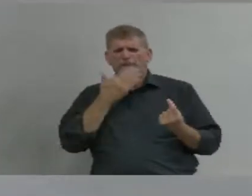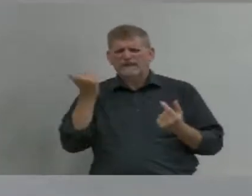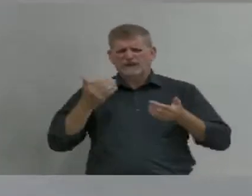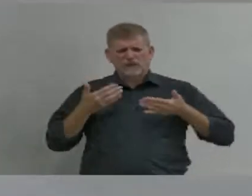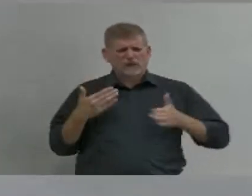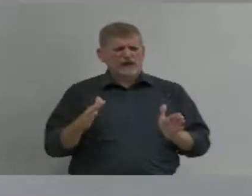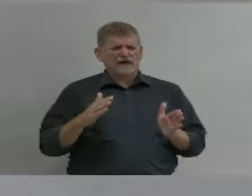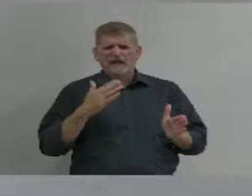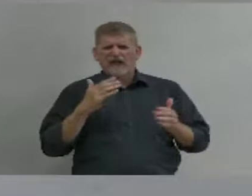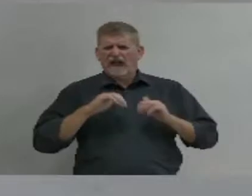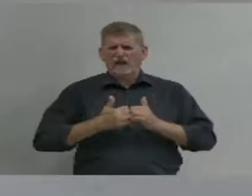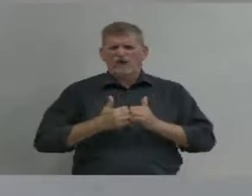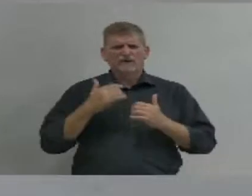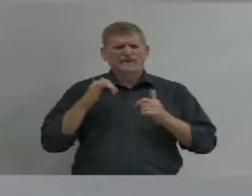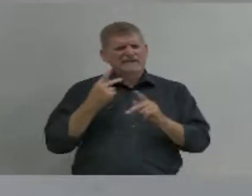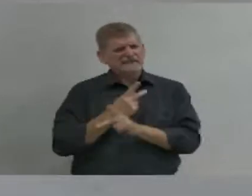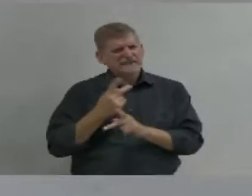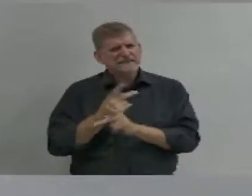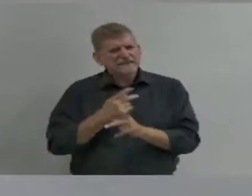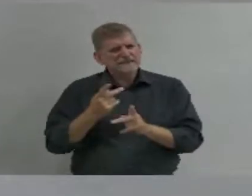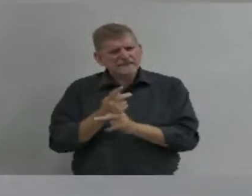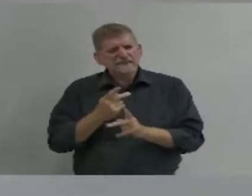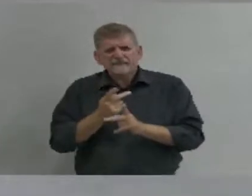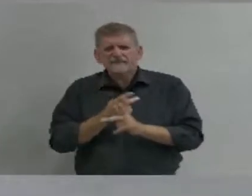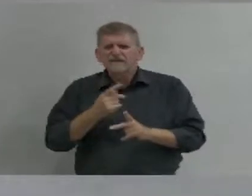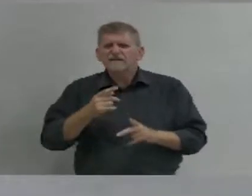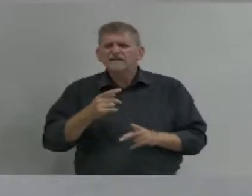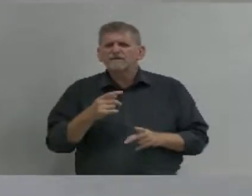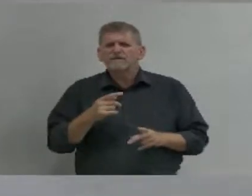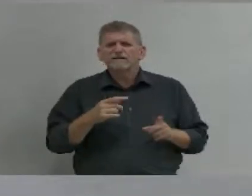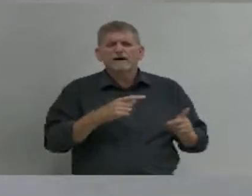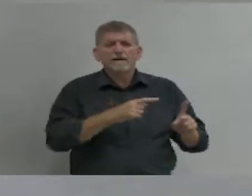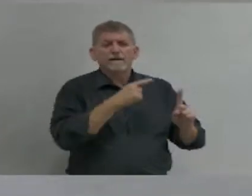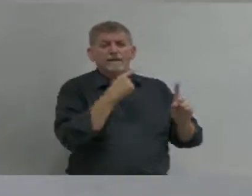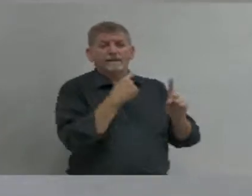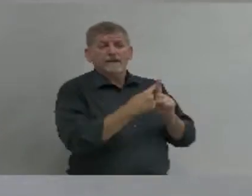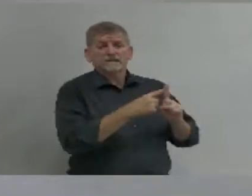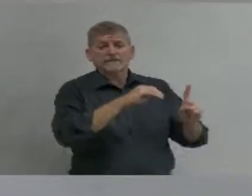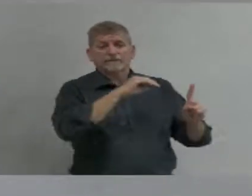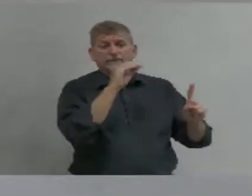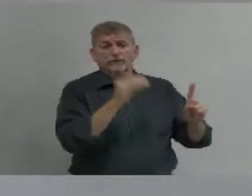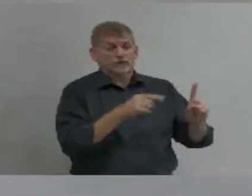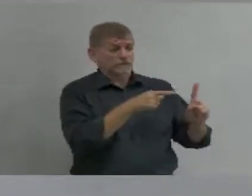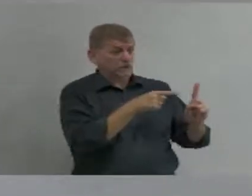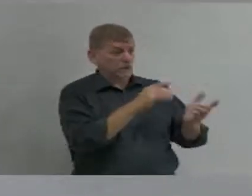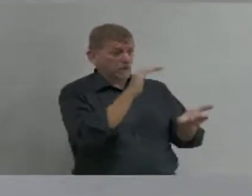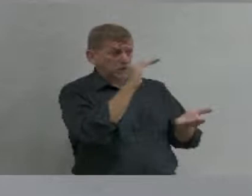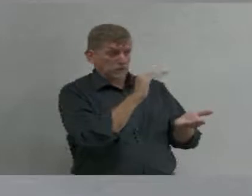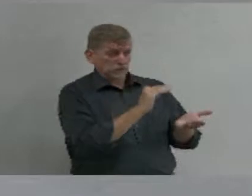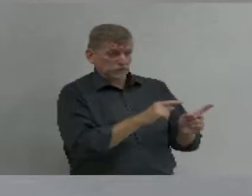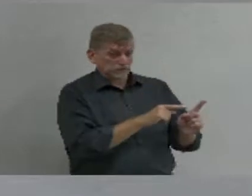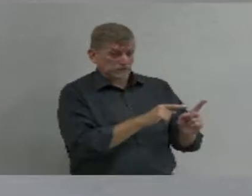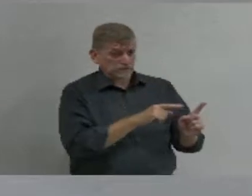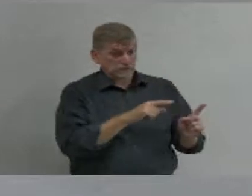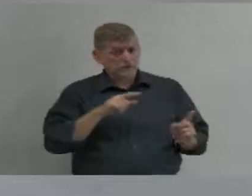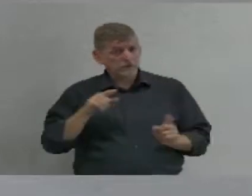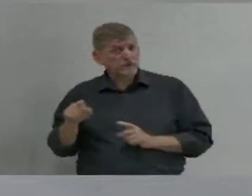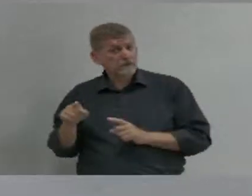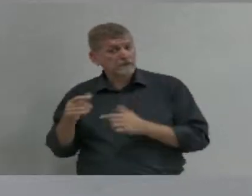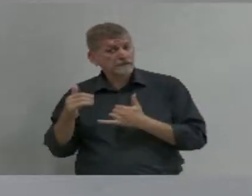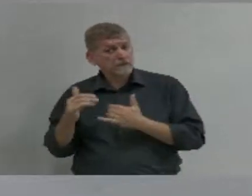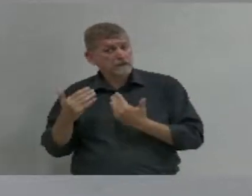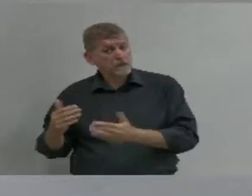positivity be in a favorable position. We would like to see the numbers of